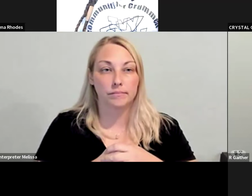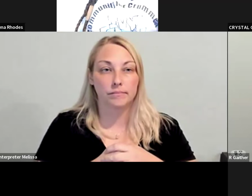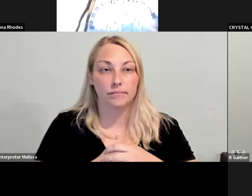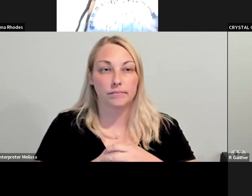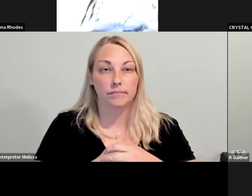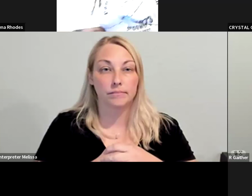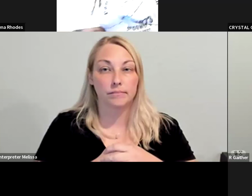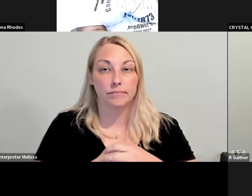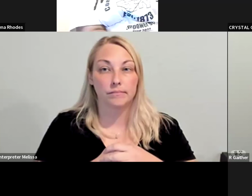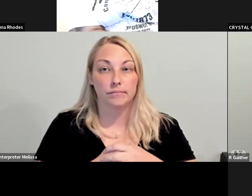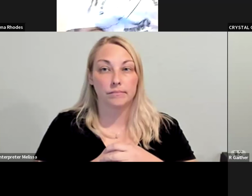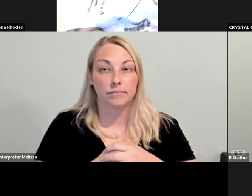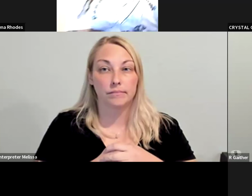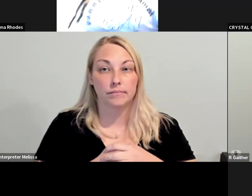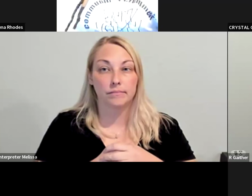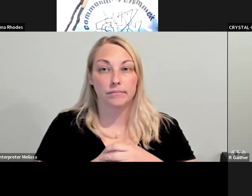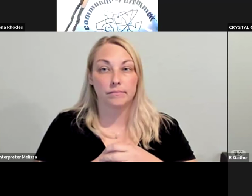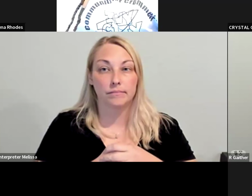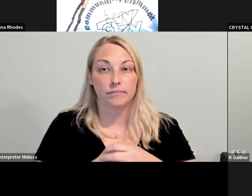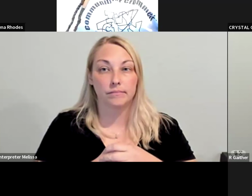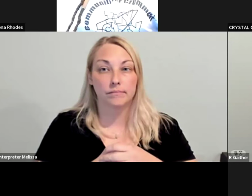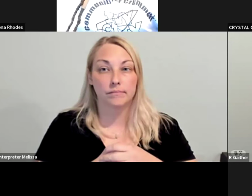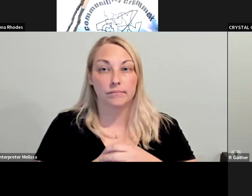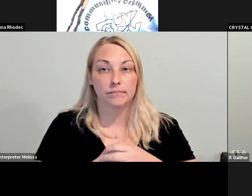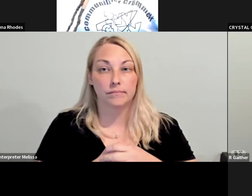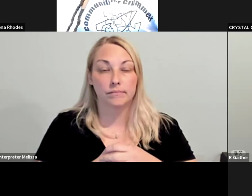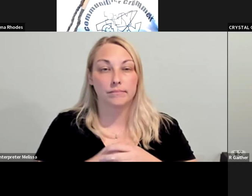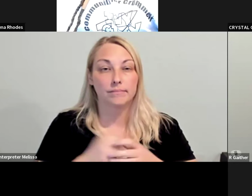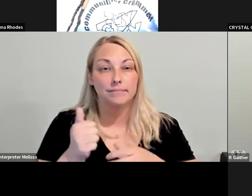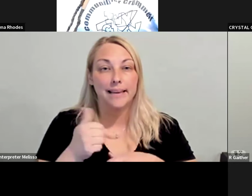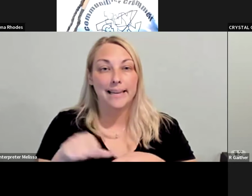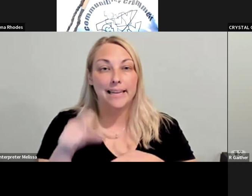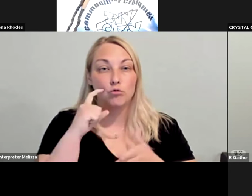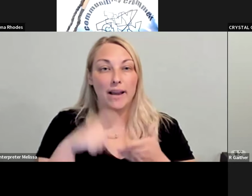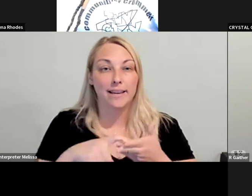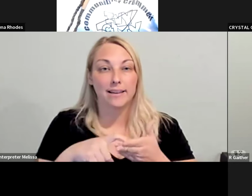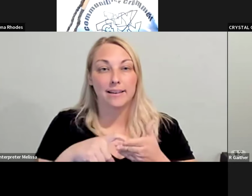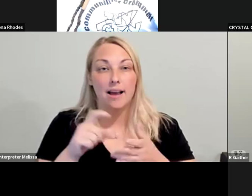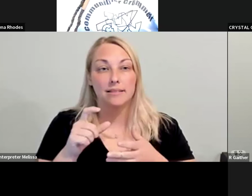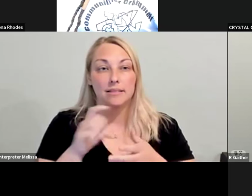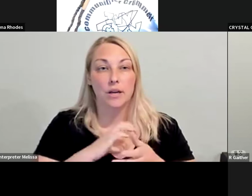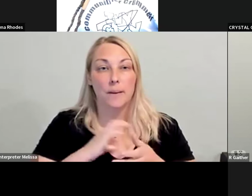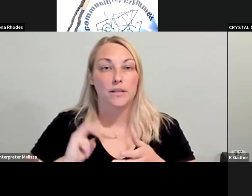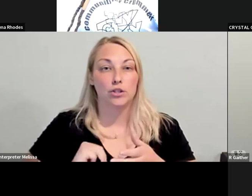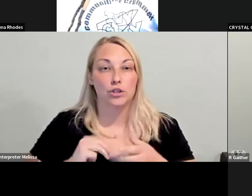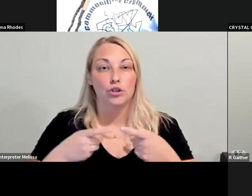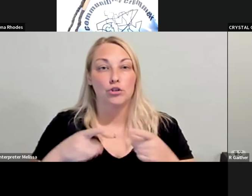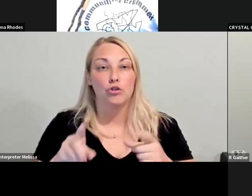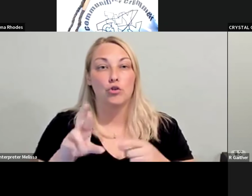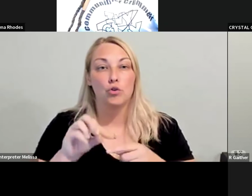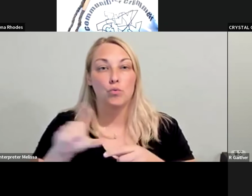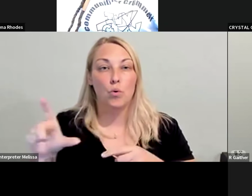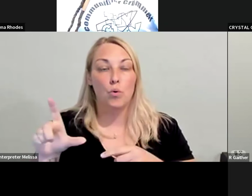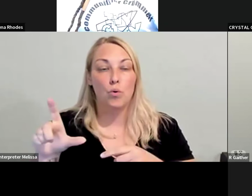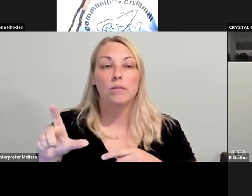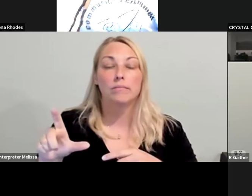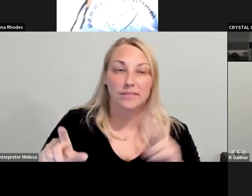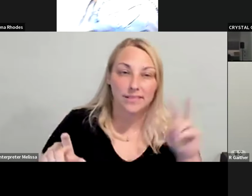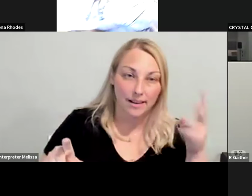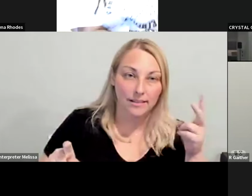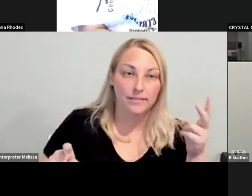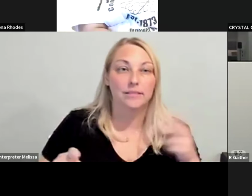Can we get a second from recognized commissioner during roll call? I'll second it. Thank